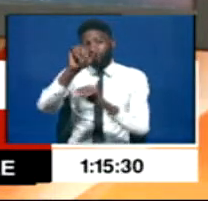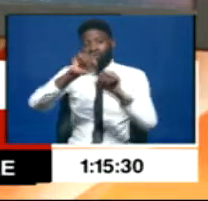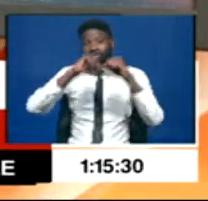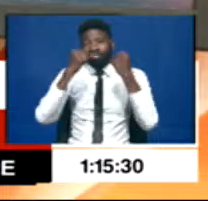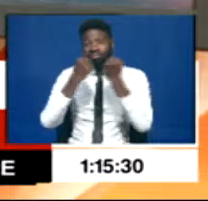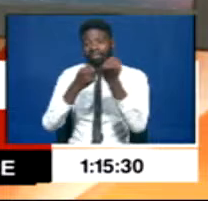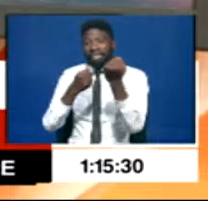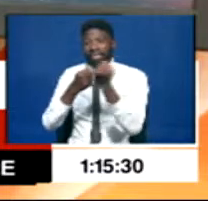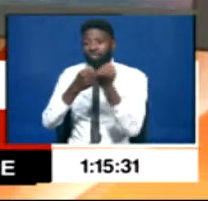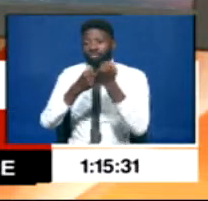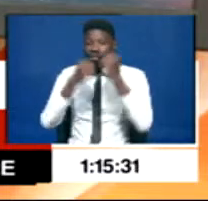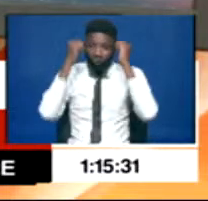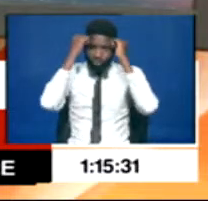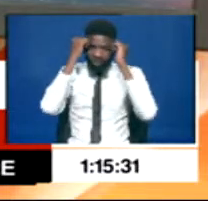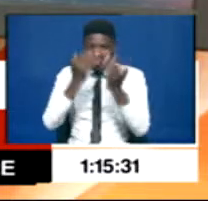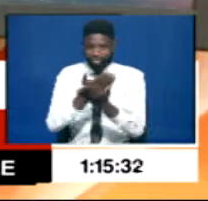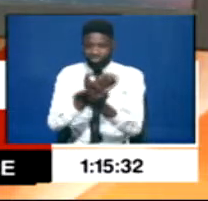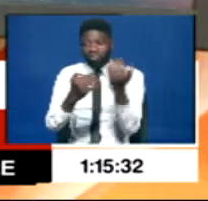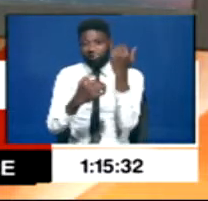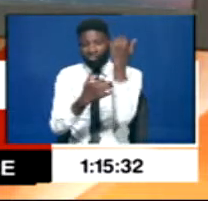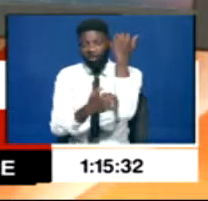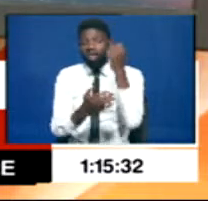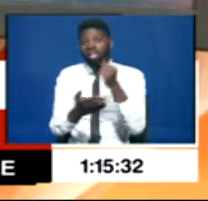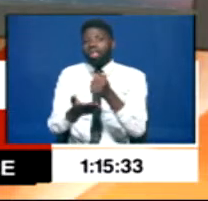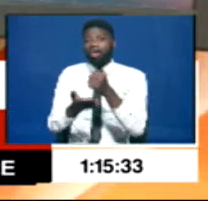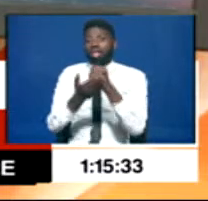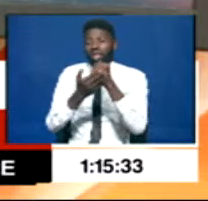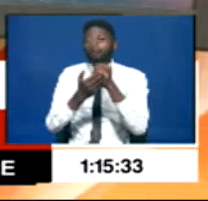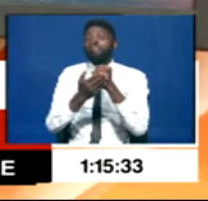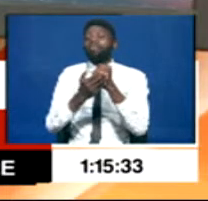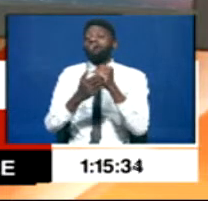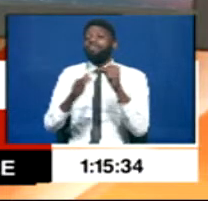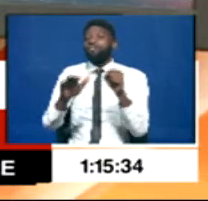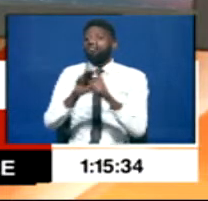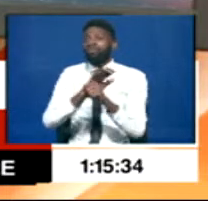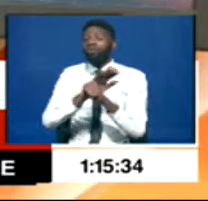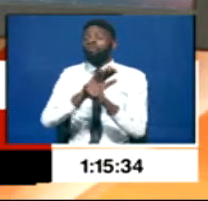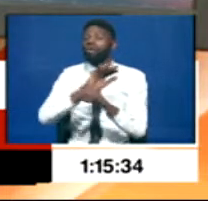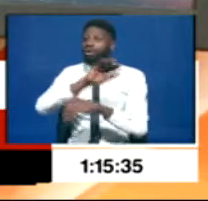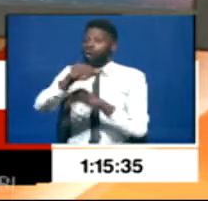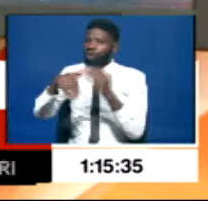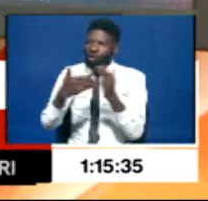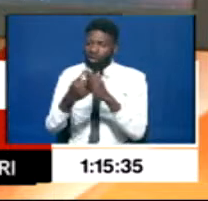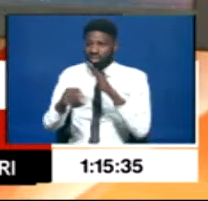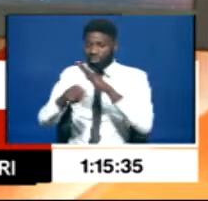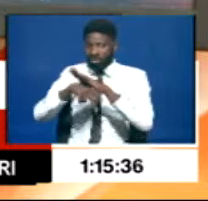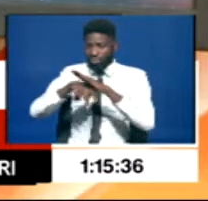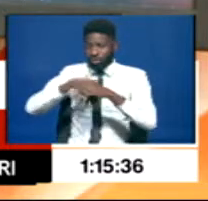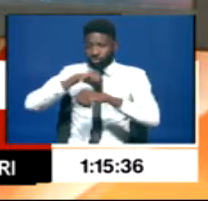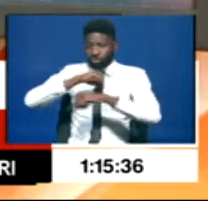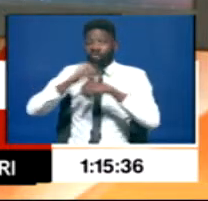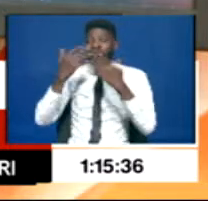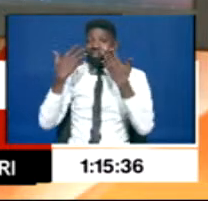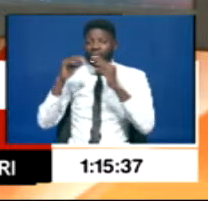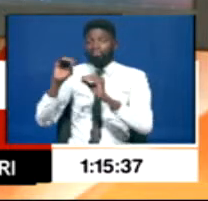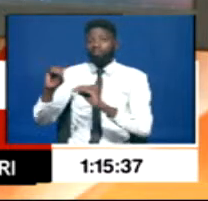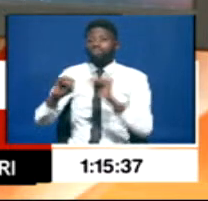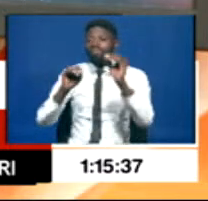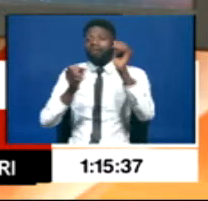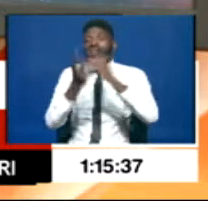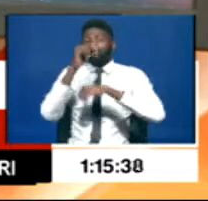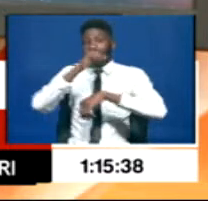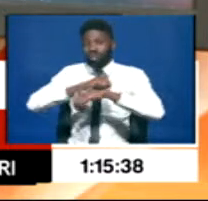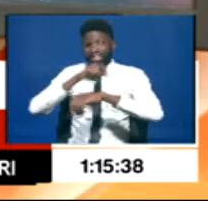students in attaining 100% transition from primary to secondary education. While in Trans Nzoia, Nabukwesi urged parents and